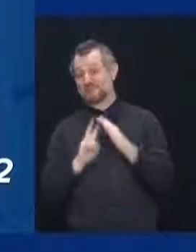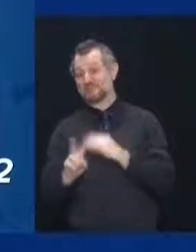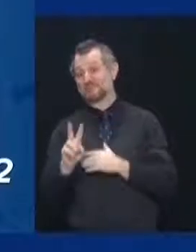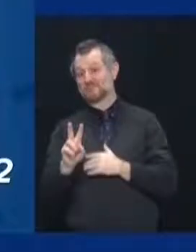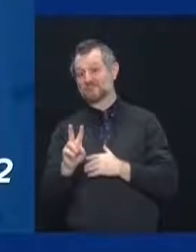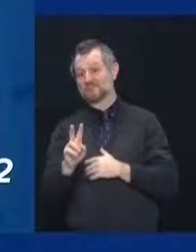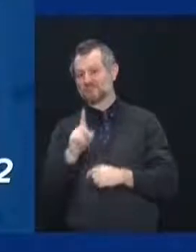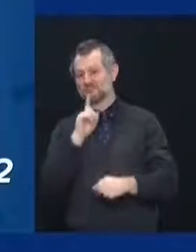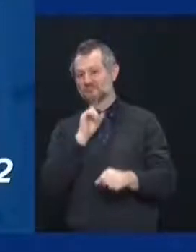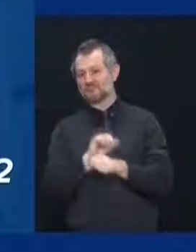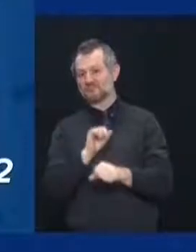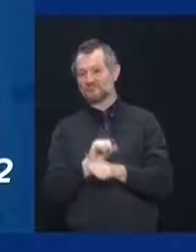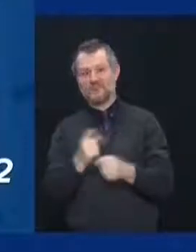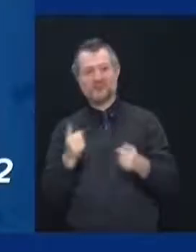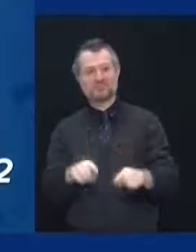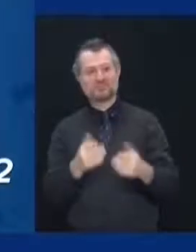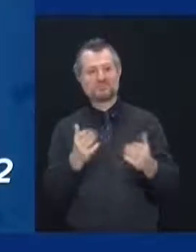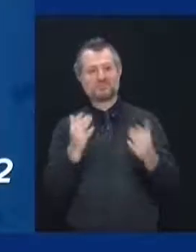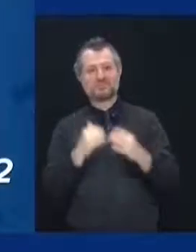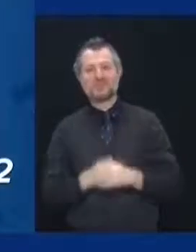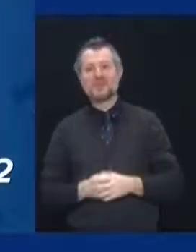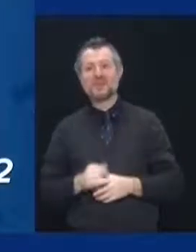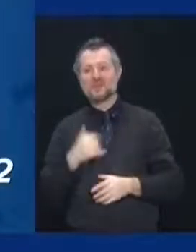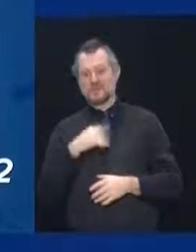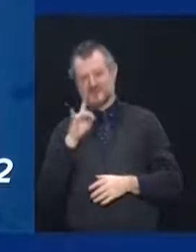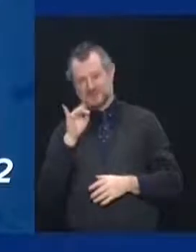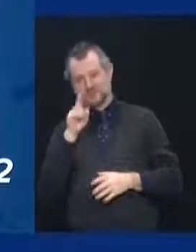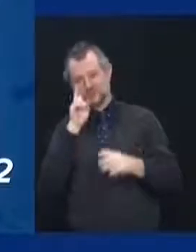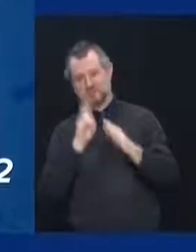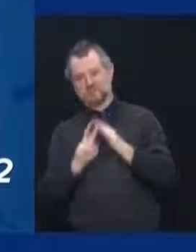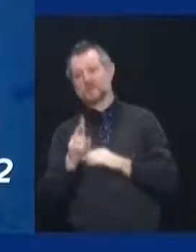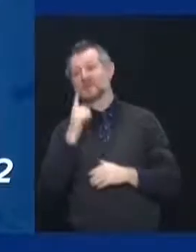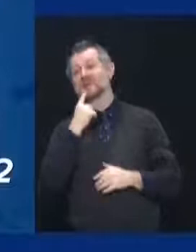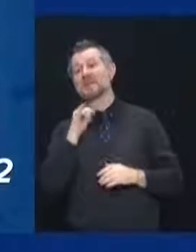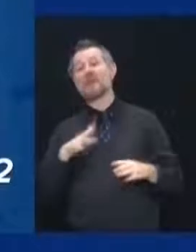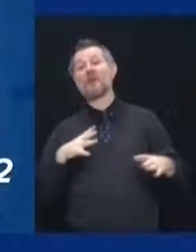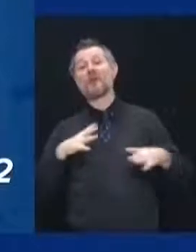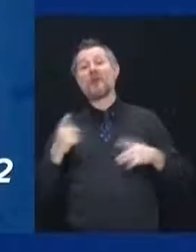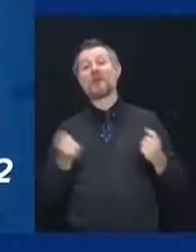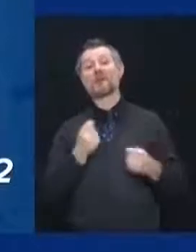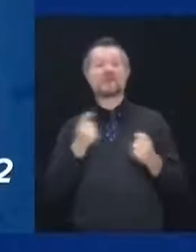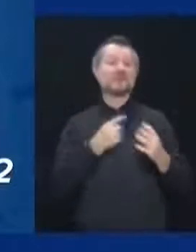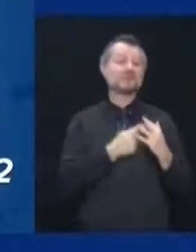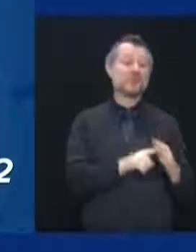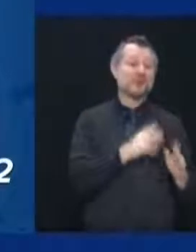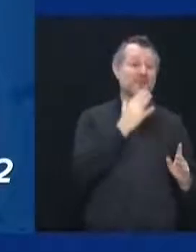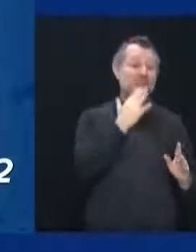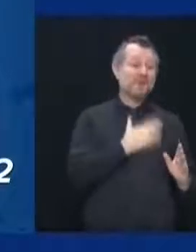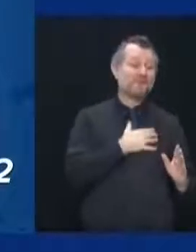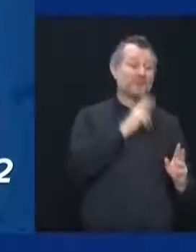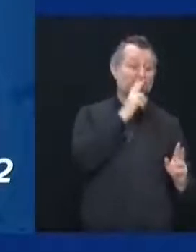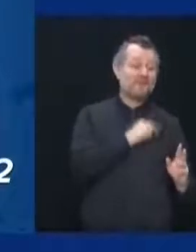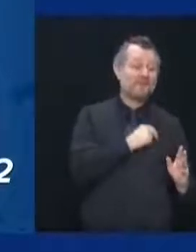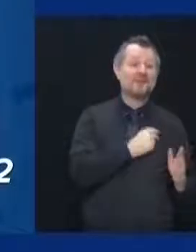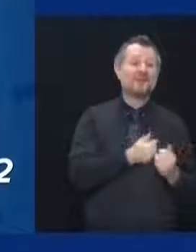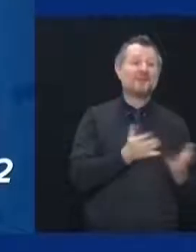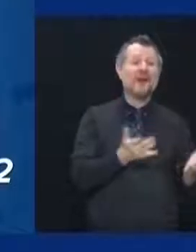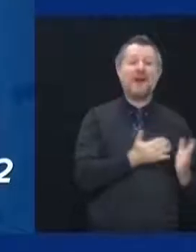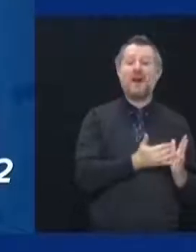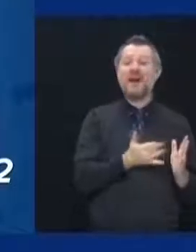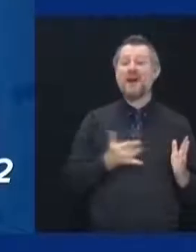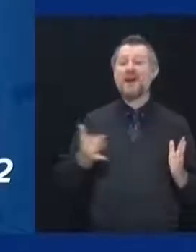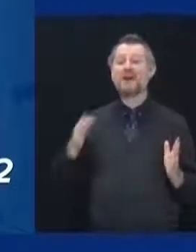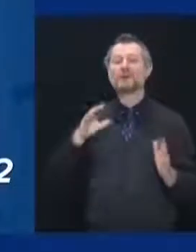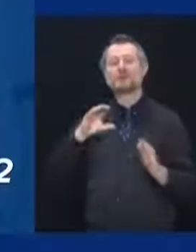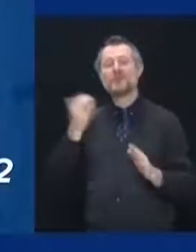came true. We said we were going to go into the holiday season, starting with Thanksgiving, and you were going to see the holiday season